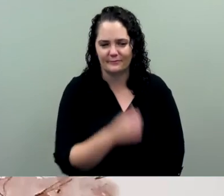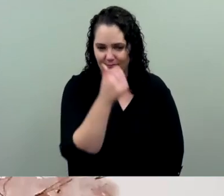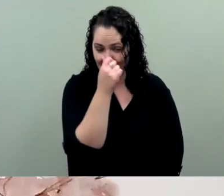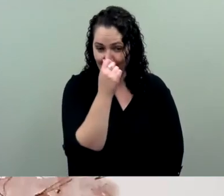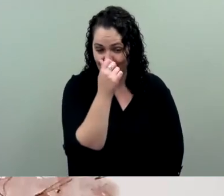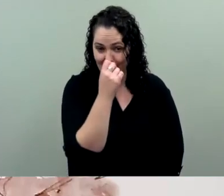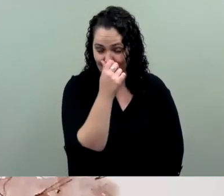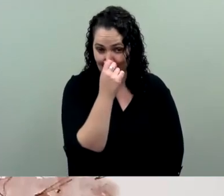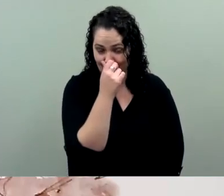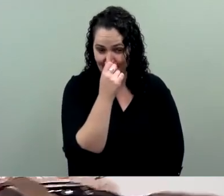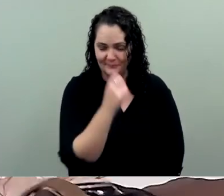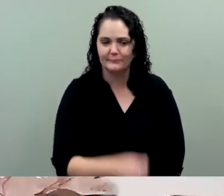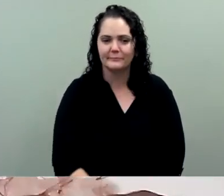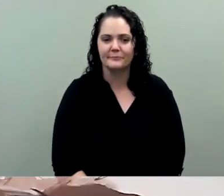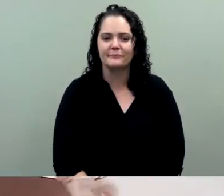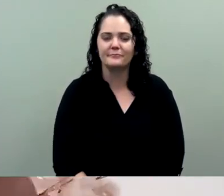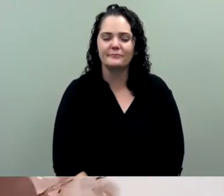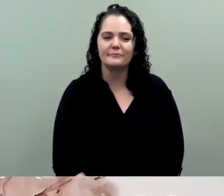Okay.